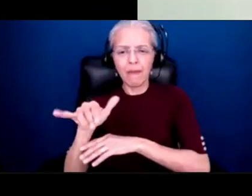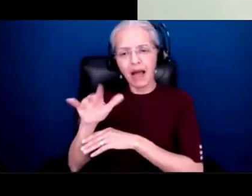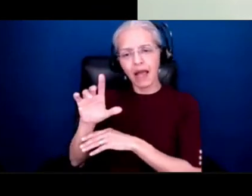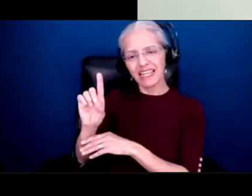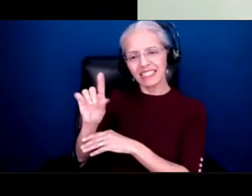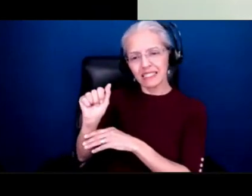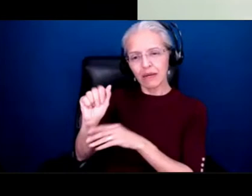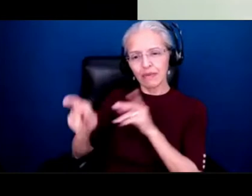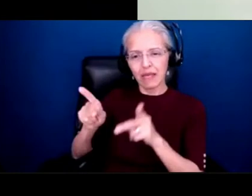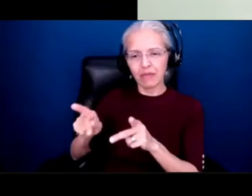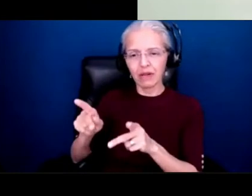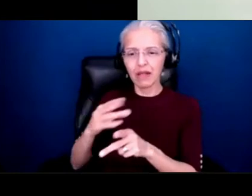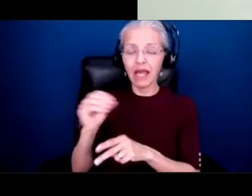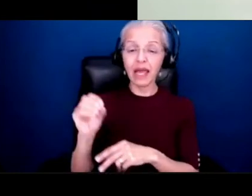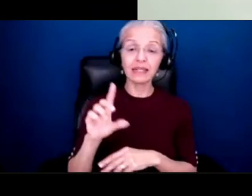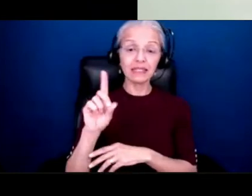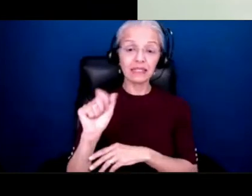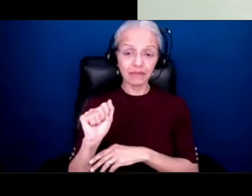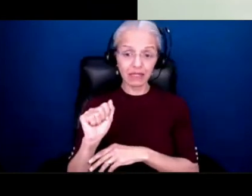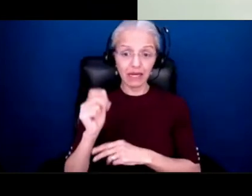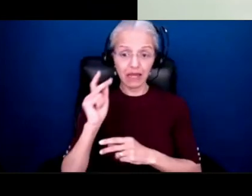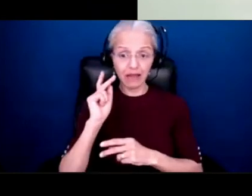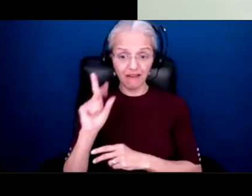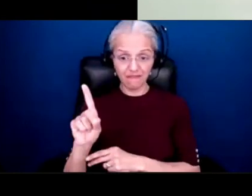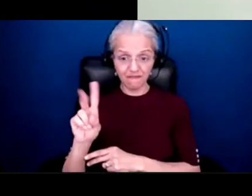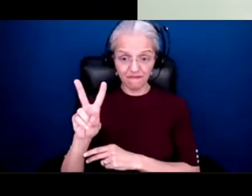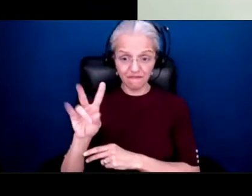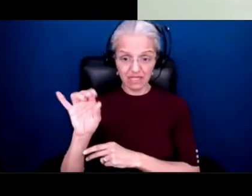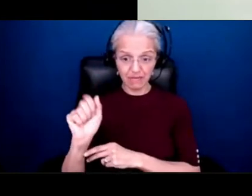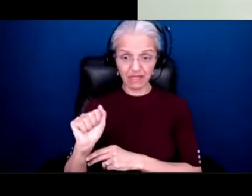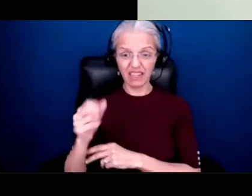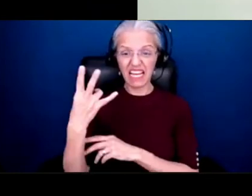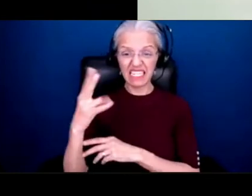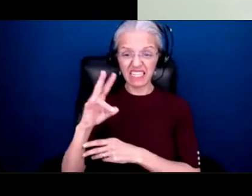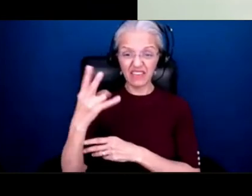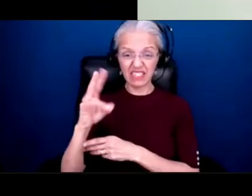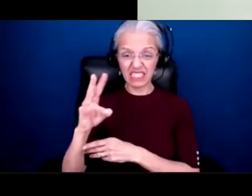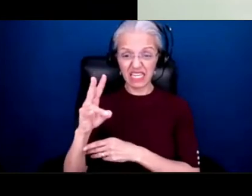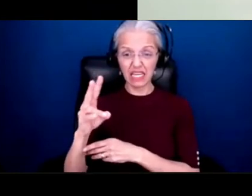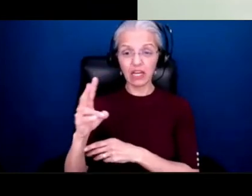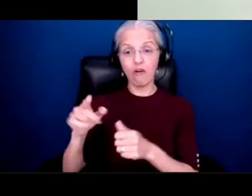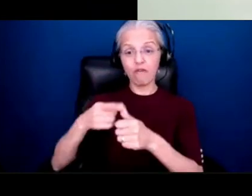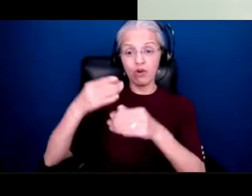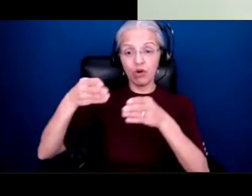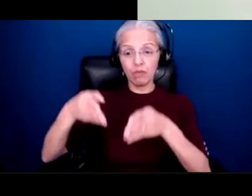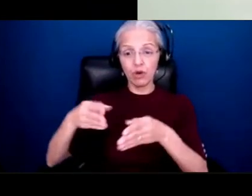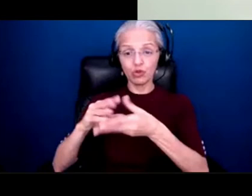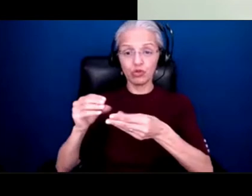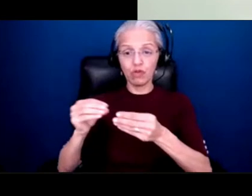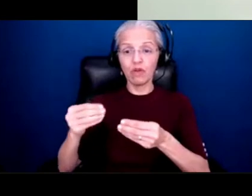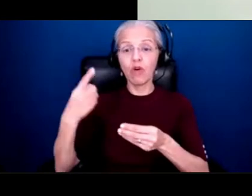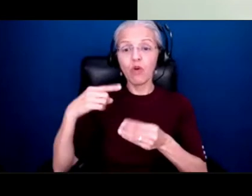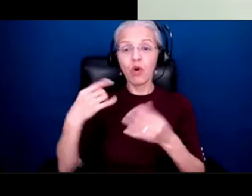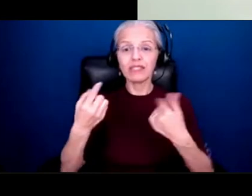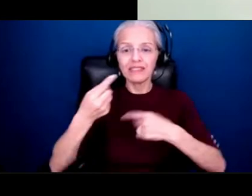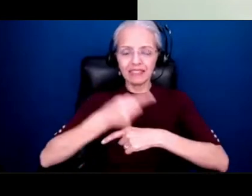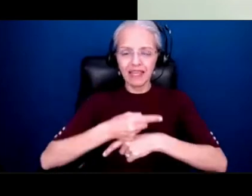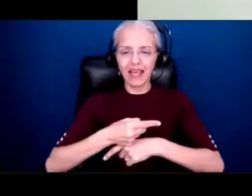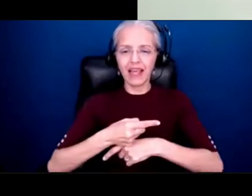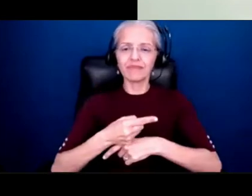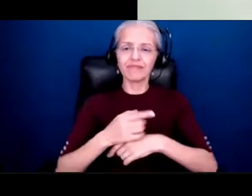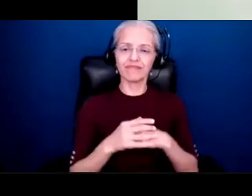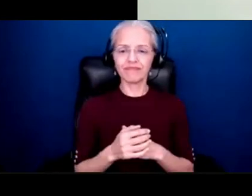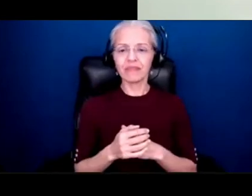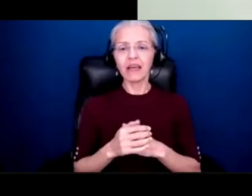17 first person stories for today, an adapted version for adults. Her debut memoir, Year of the Tiger,